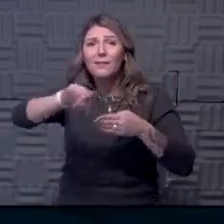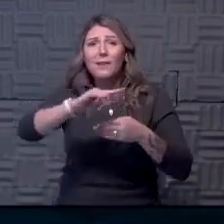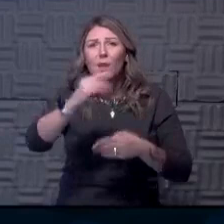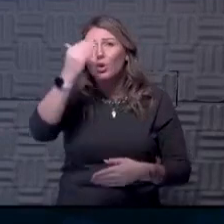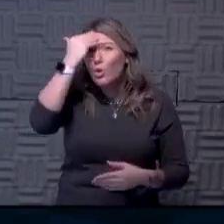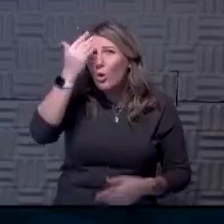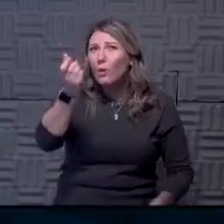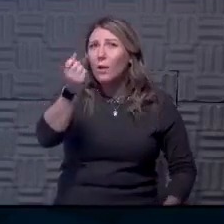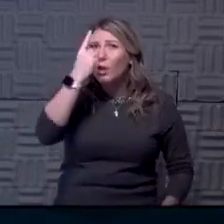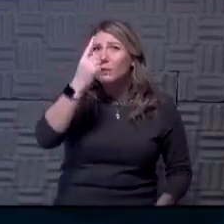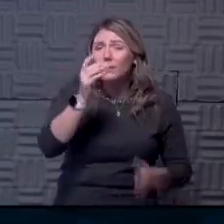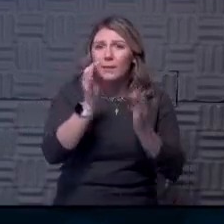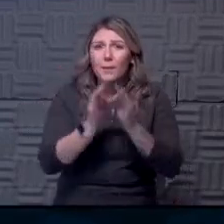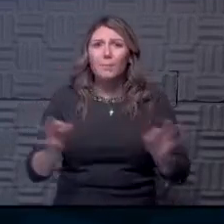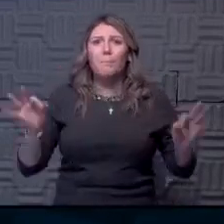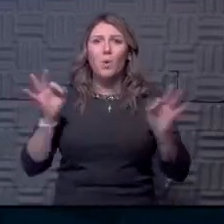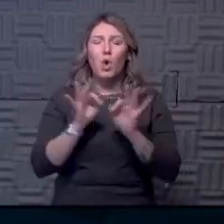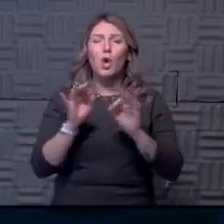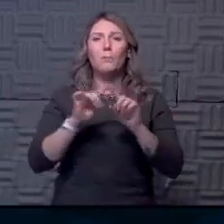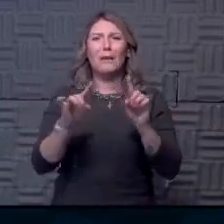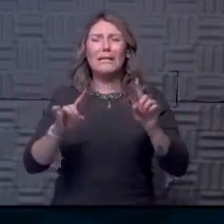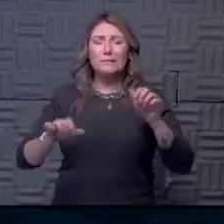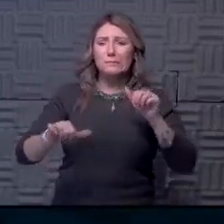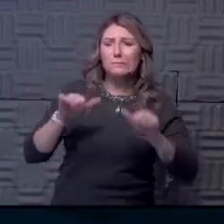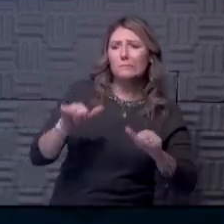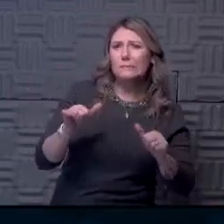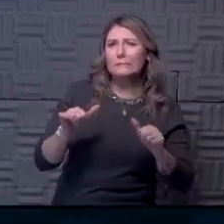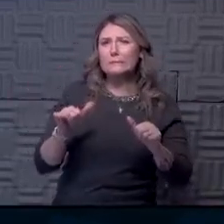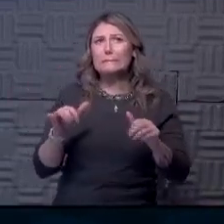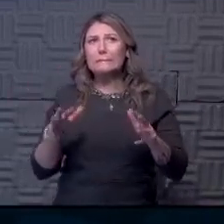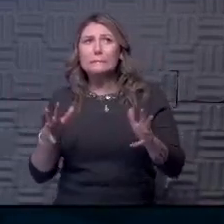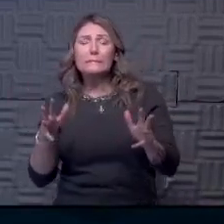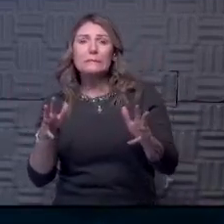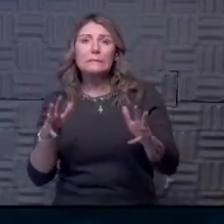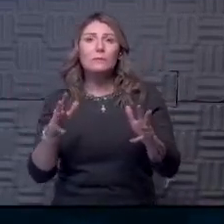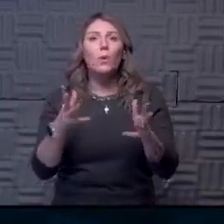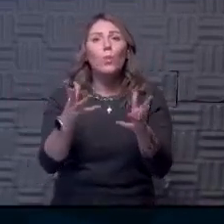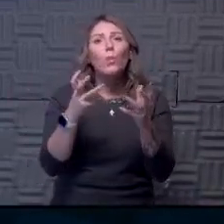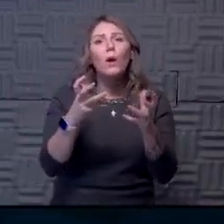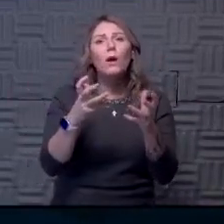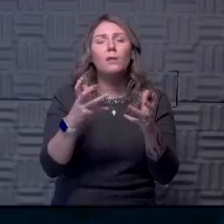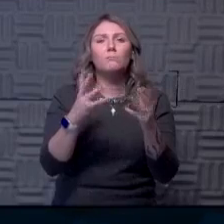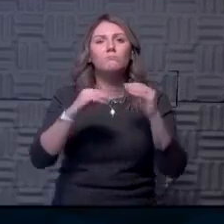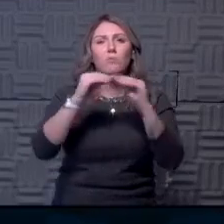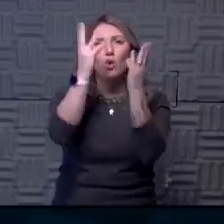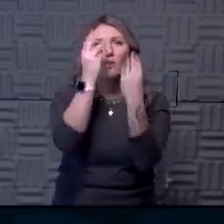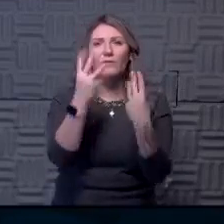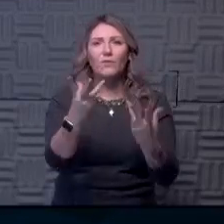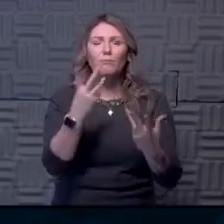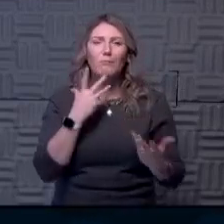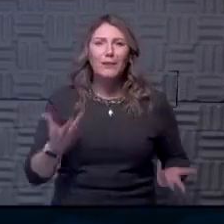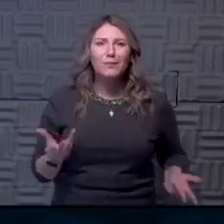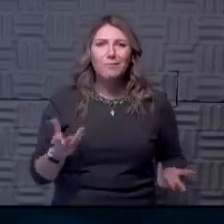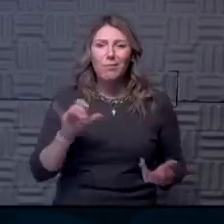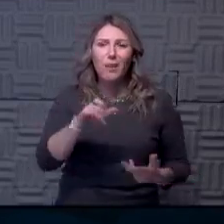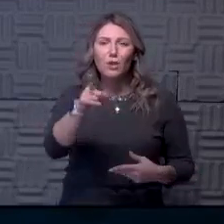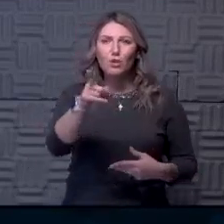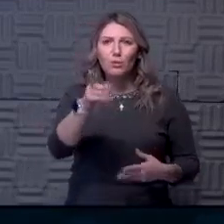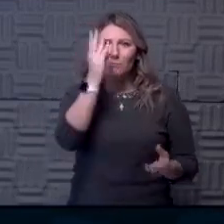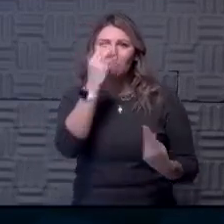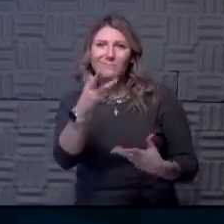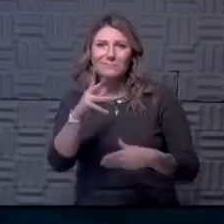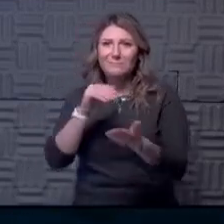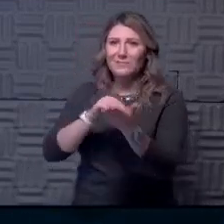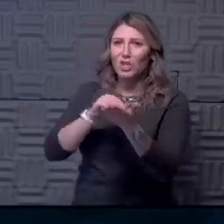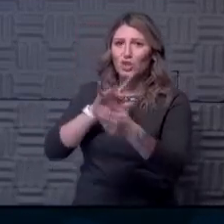understand the importance. I think they're just hesitant because they want more information. Just like what you were sharing, Doctor, a little